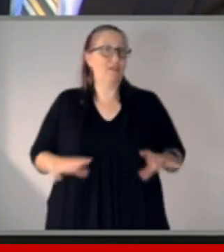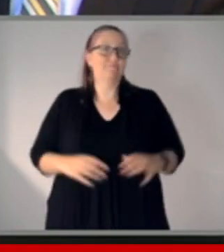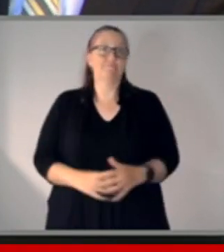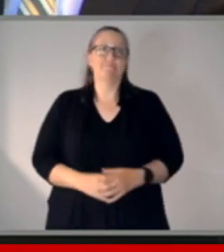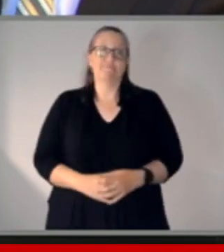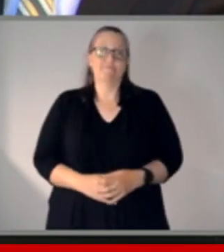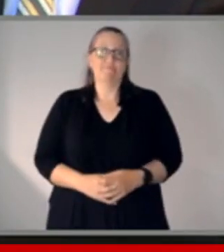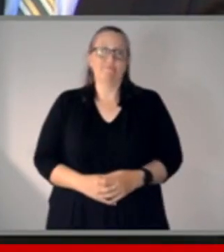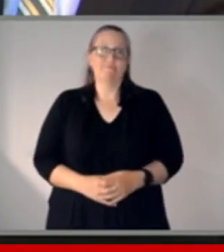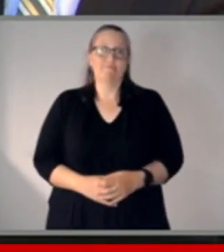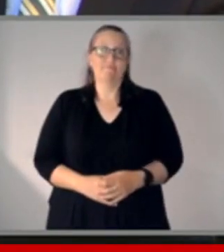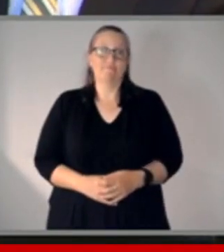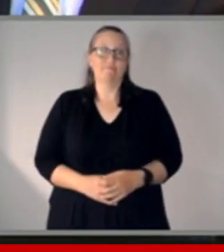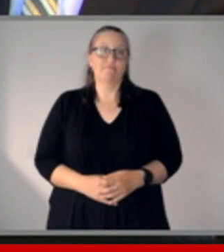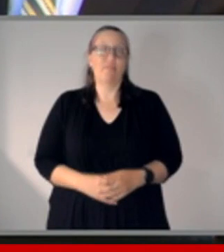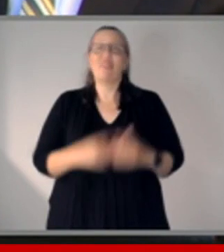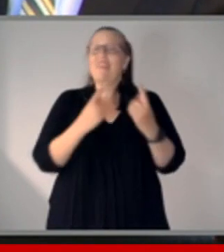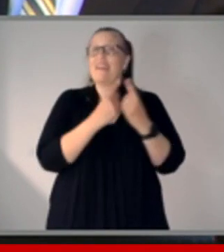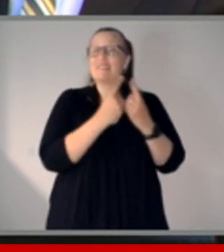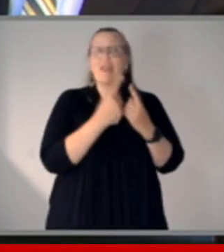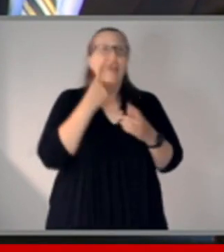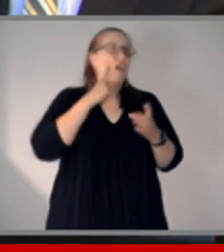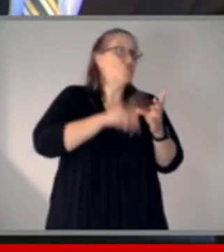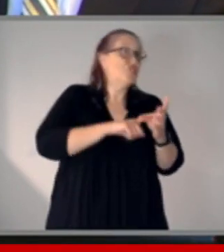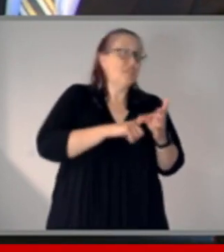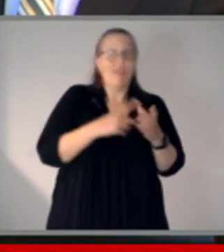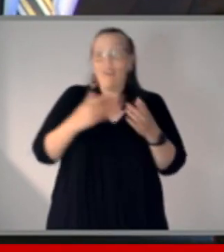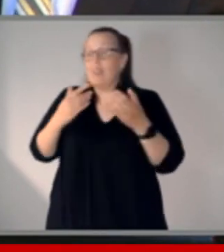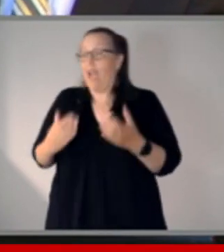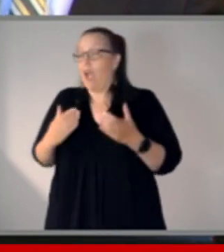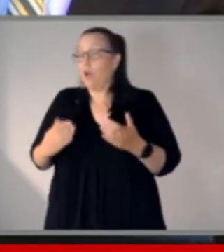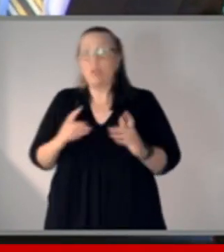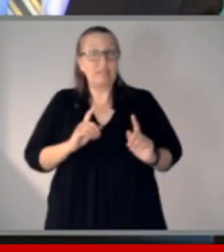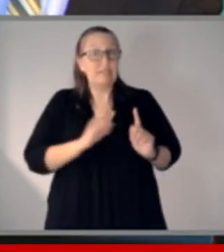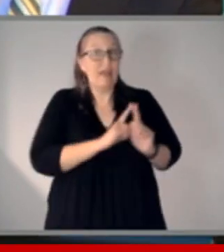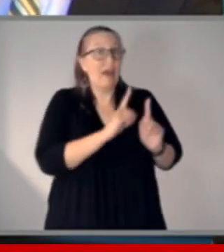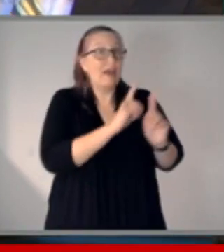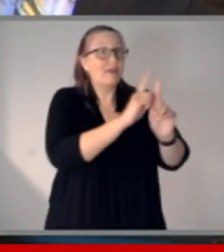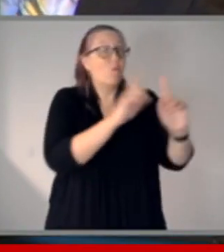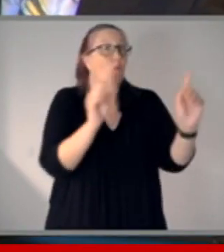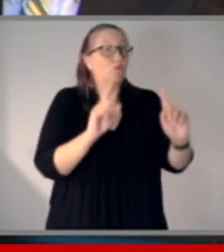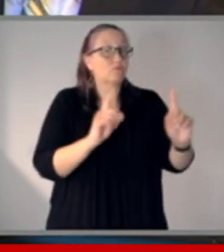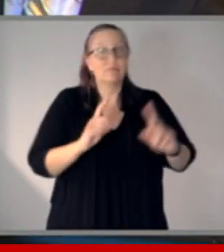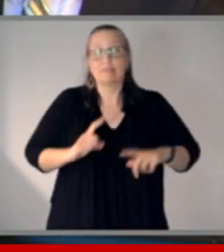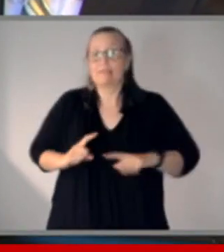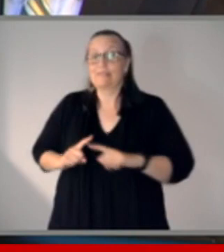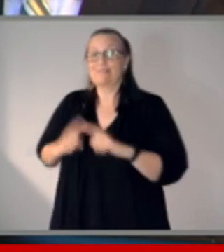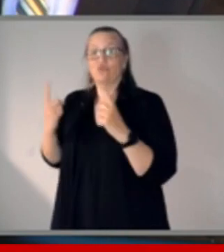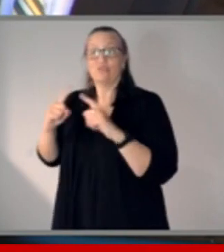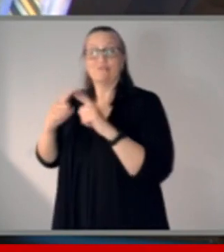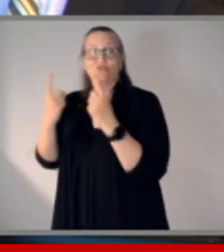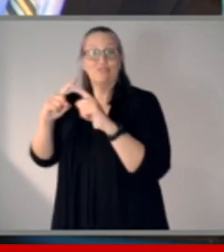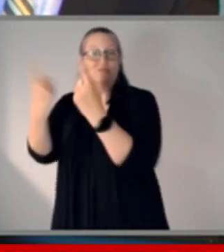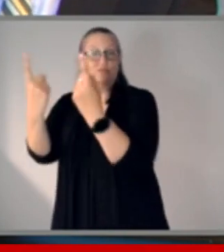the same, what's different compared with last year, and also to put it in context with the rest of the world. So firstly, as